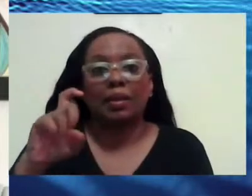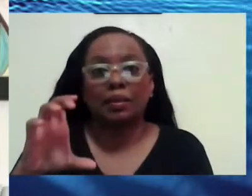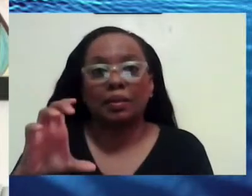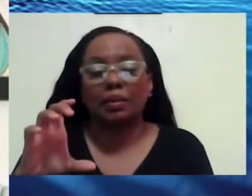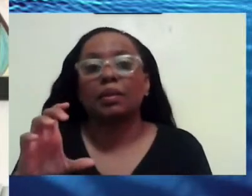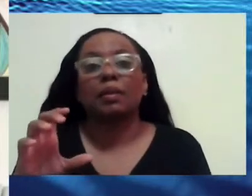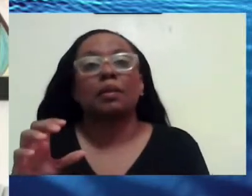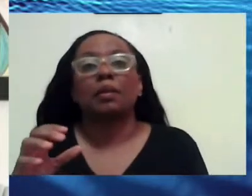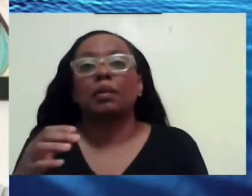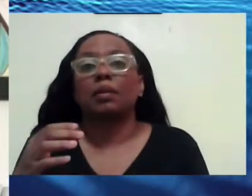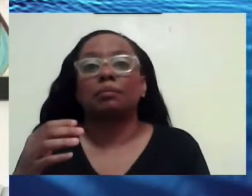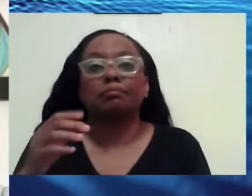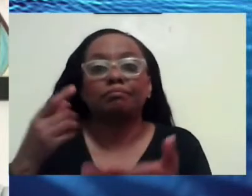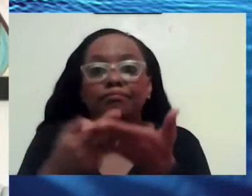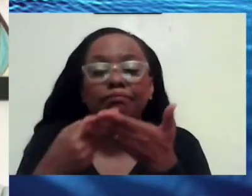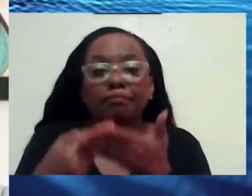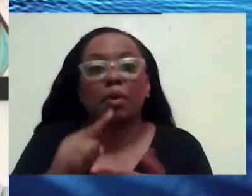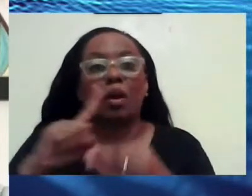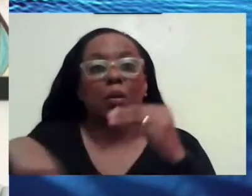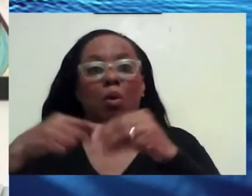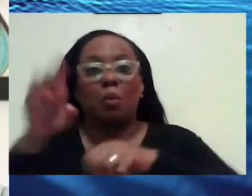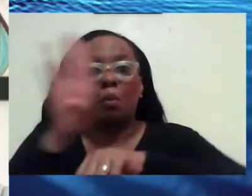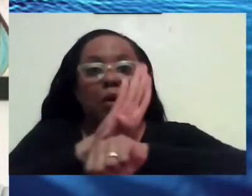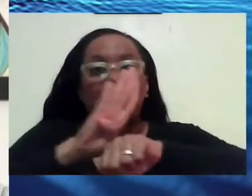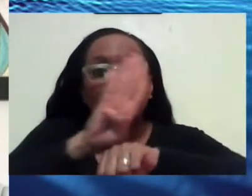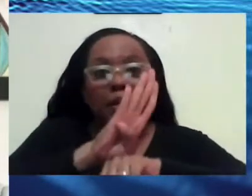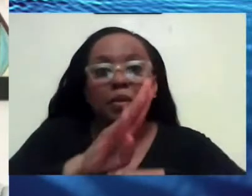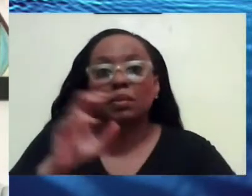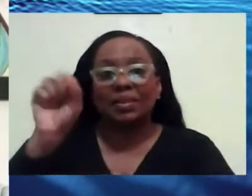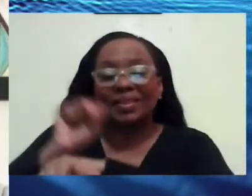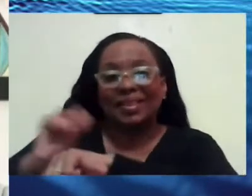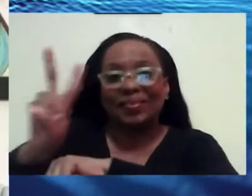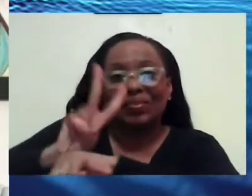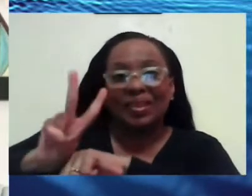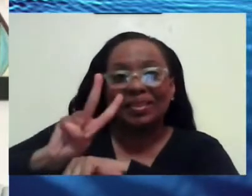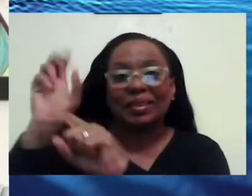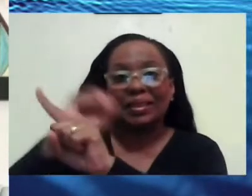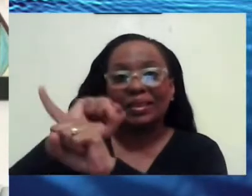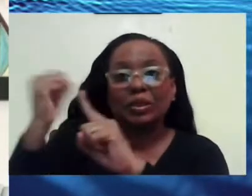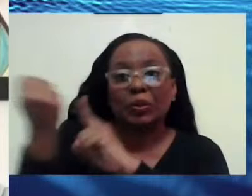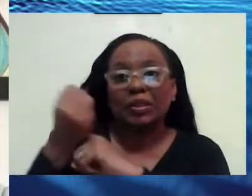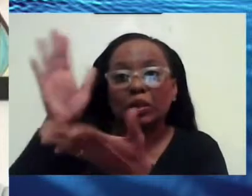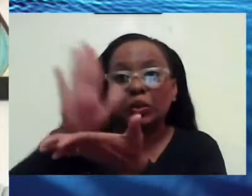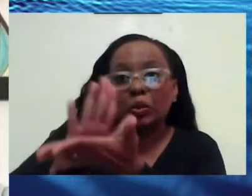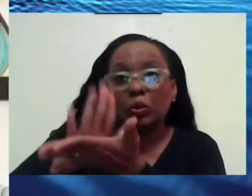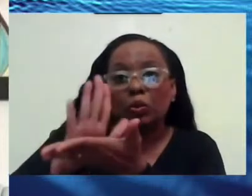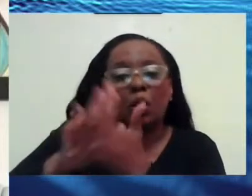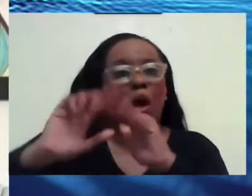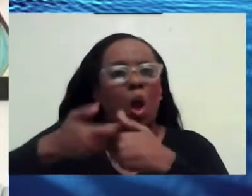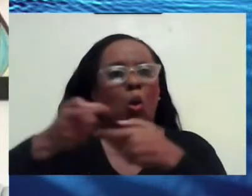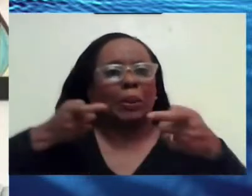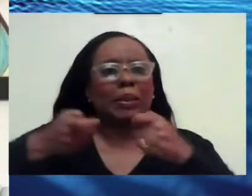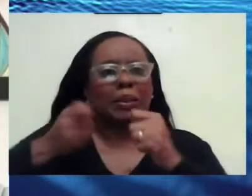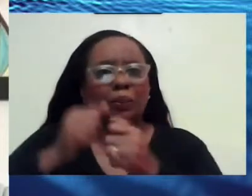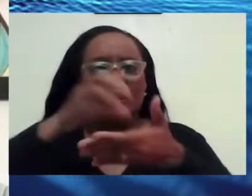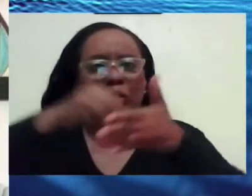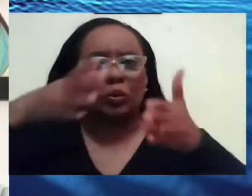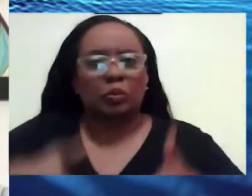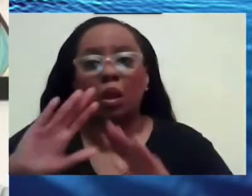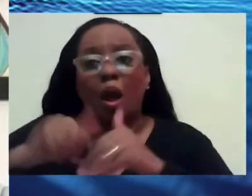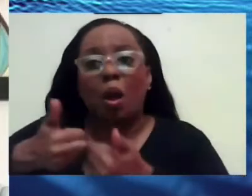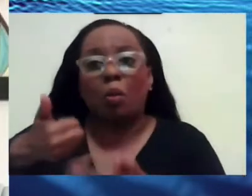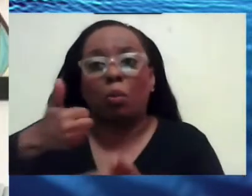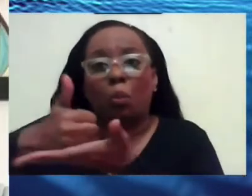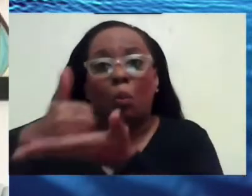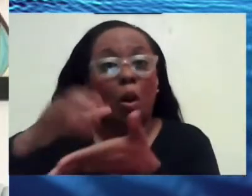has been transpiring with Barbados and certainly St. Vincent and other affected islands, to be able to look at how we can cater for our students who have been